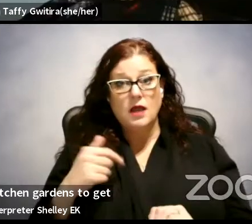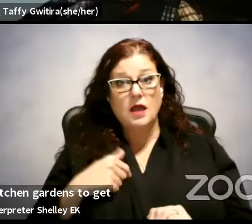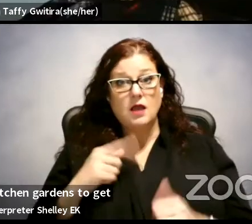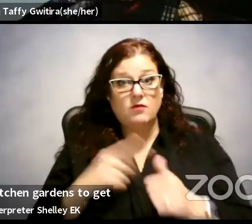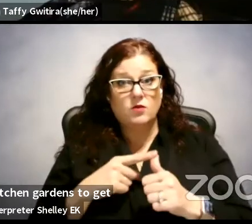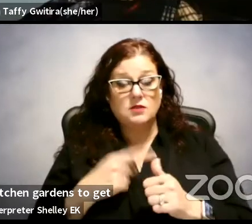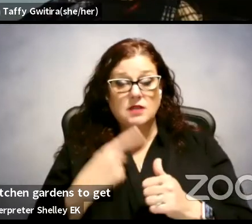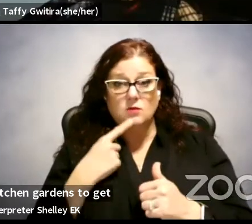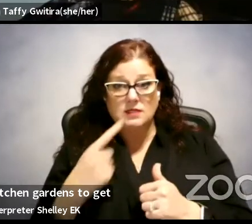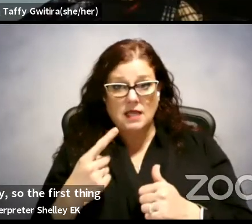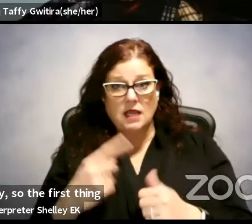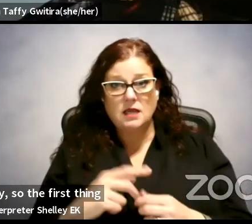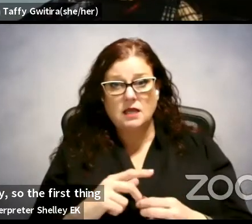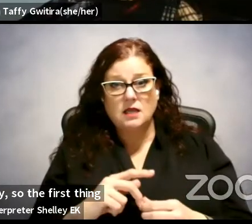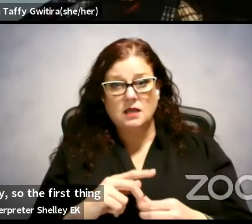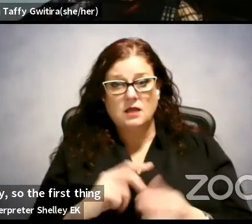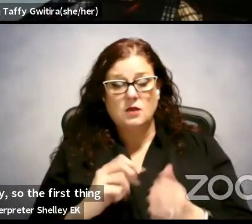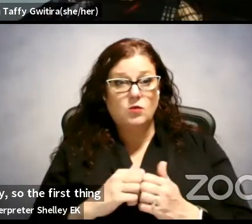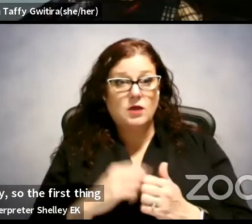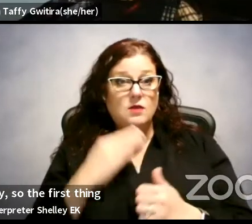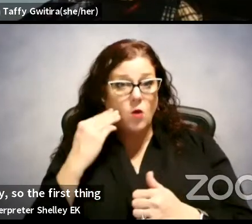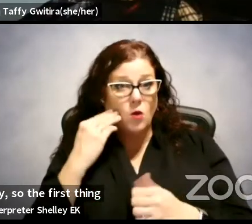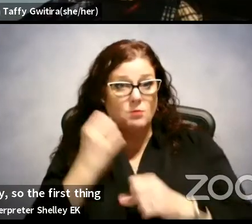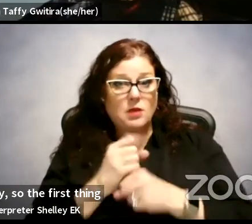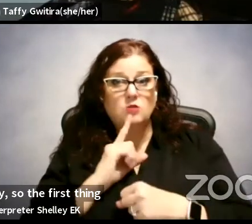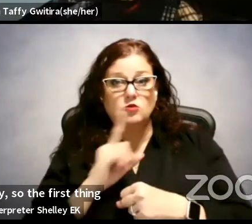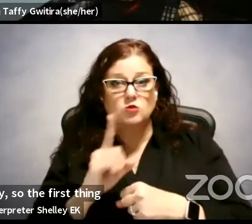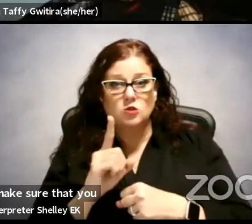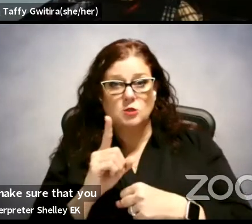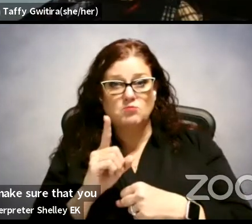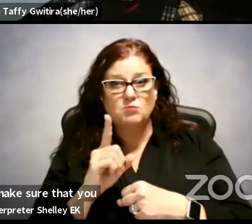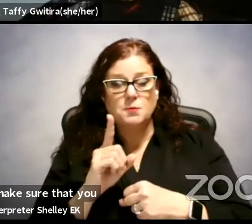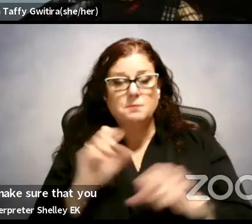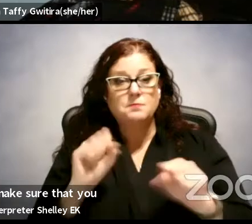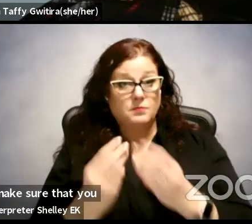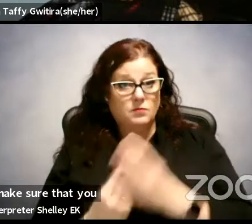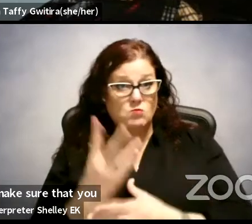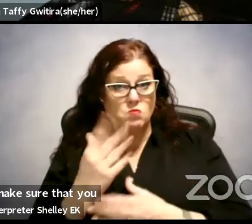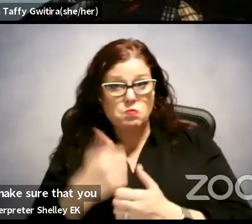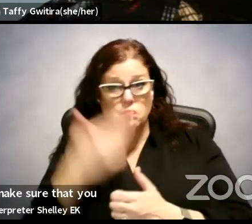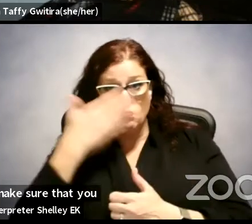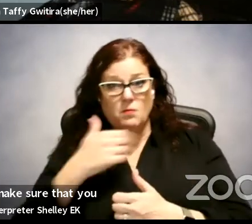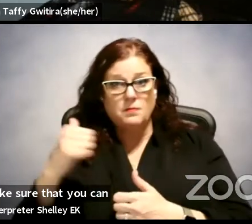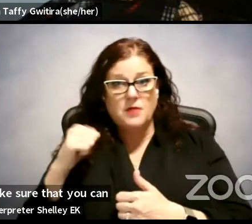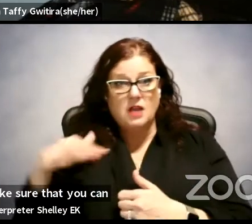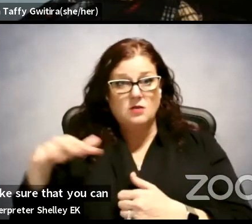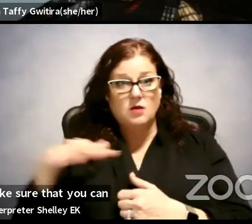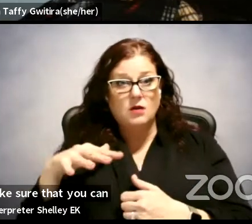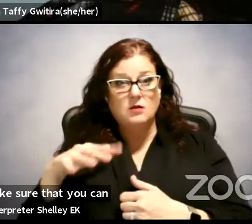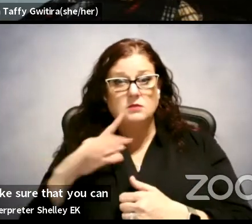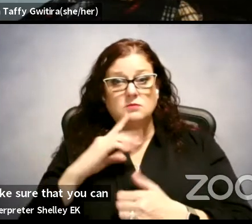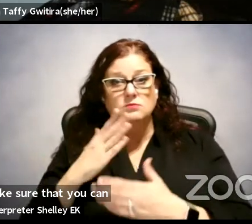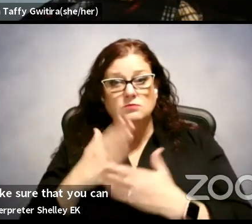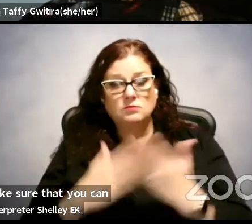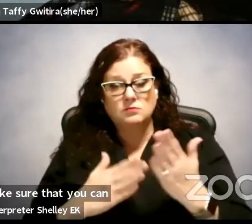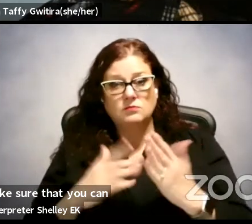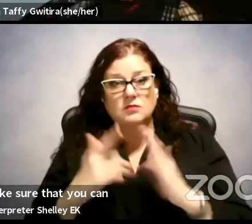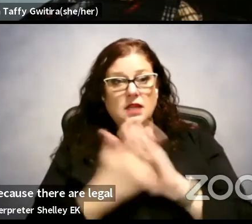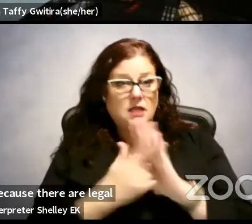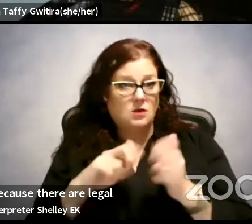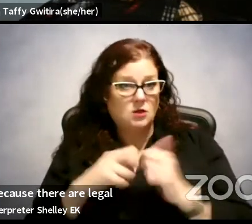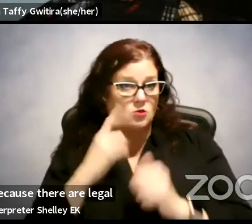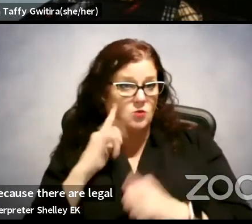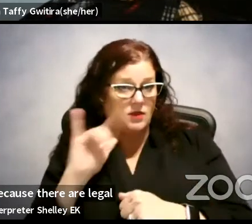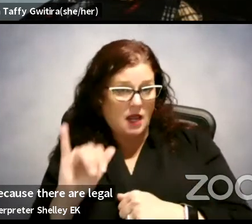I would say with homes to make sure that you can grow in the front and backyards, because there are legal issues with